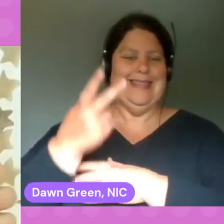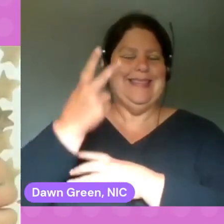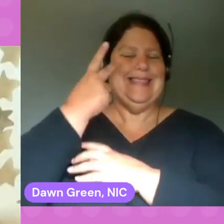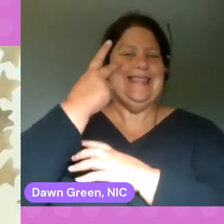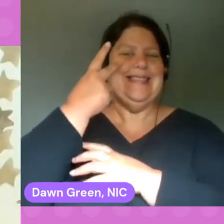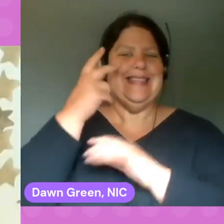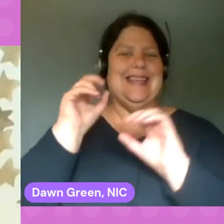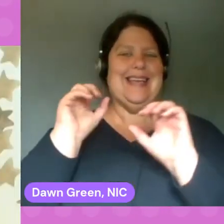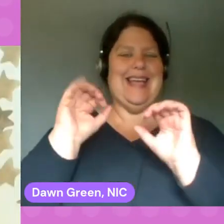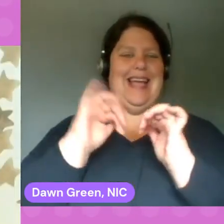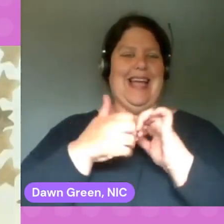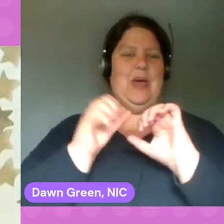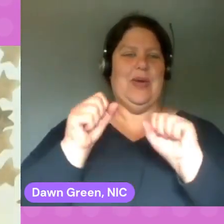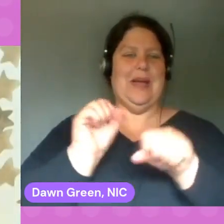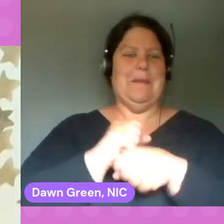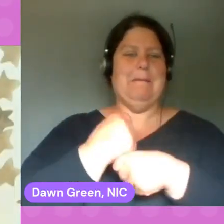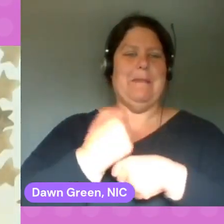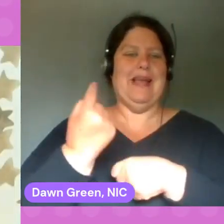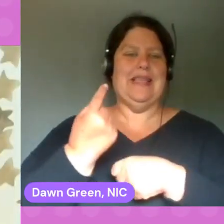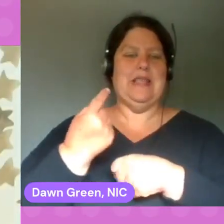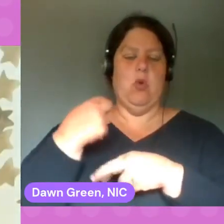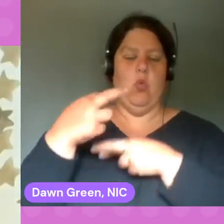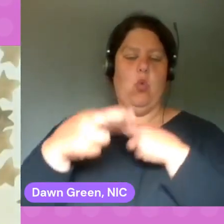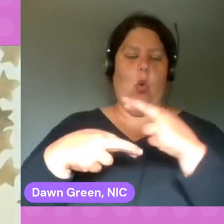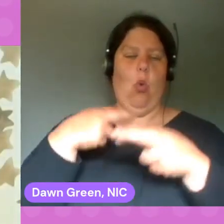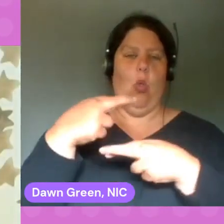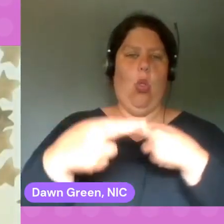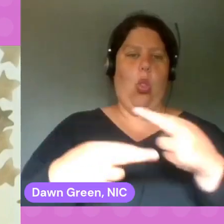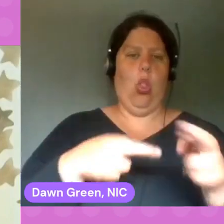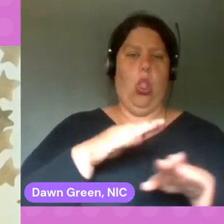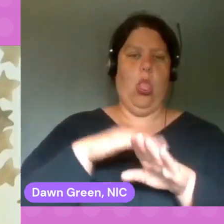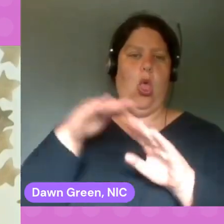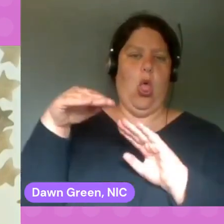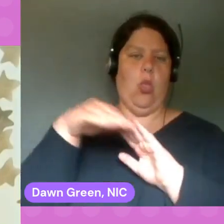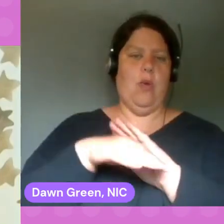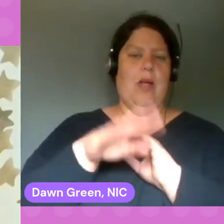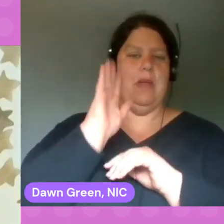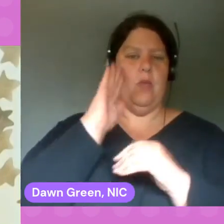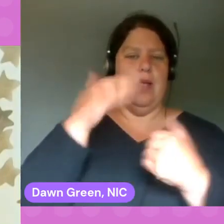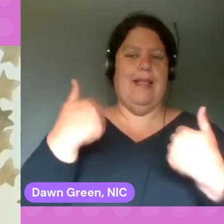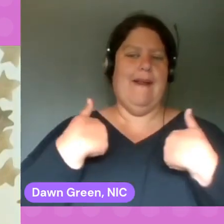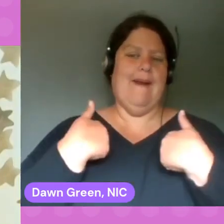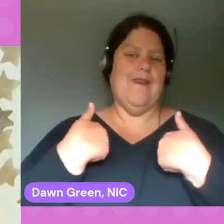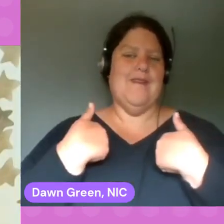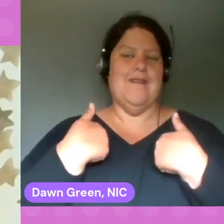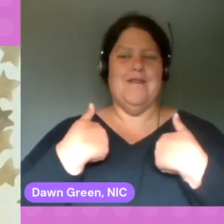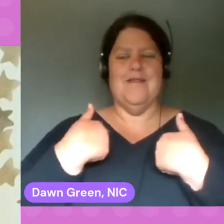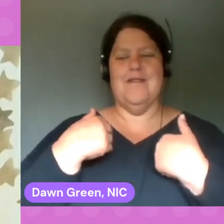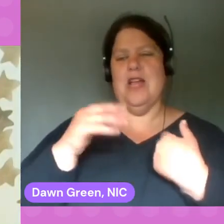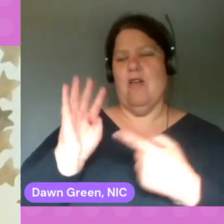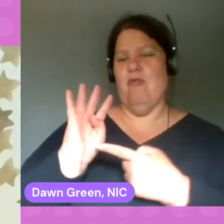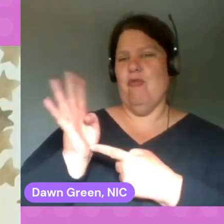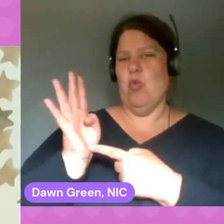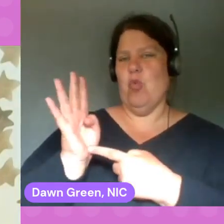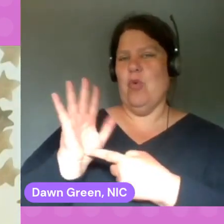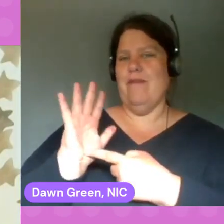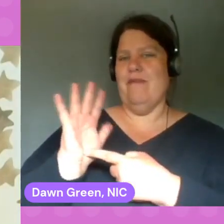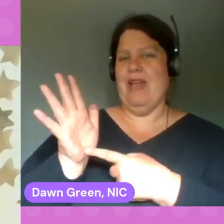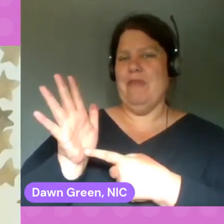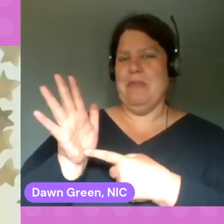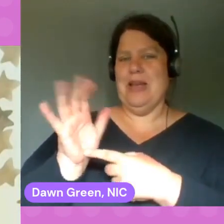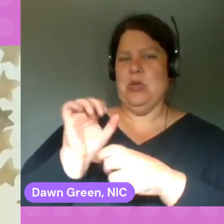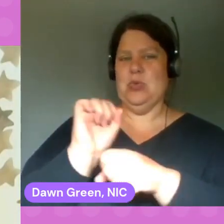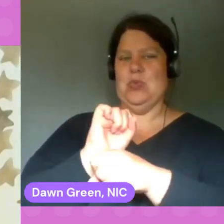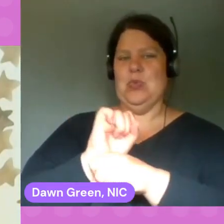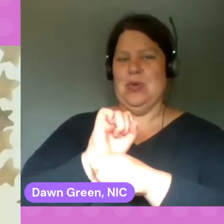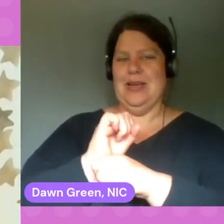you can make something roll down the ramp. So we'll have about 4 or 5 minutes to work